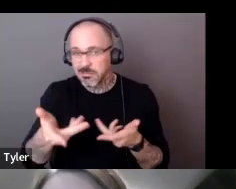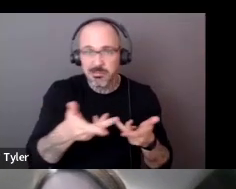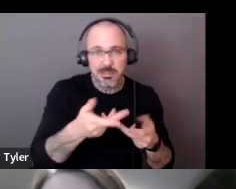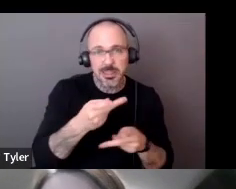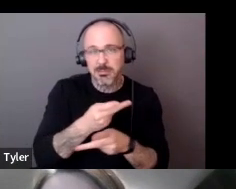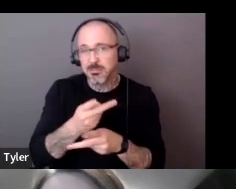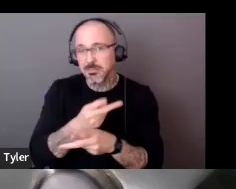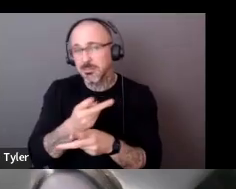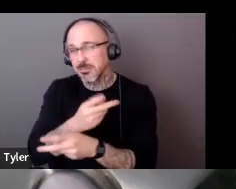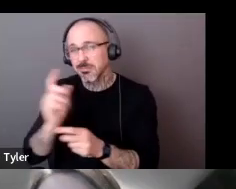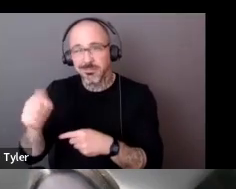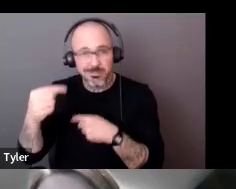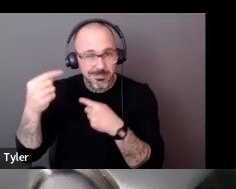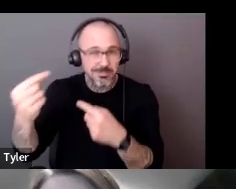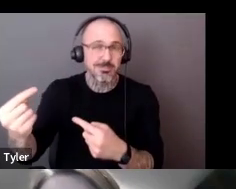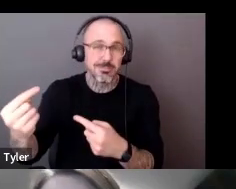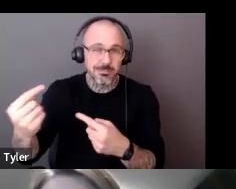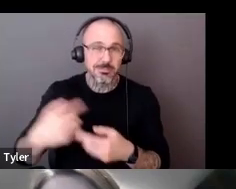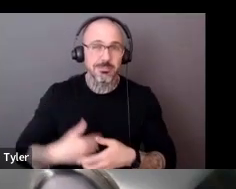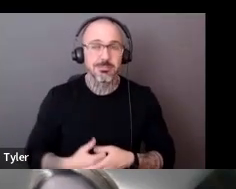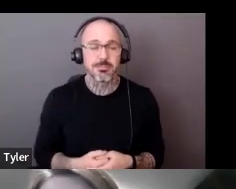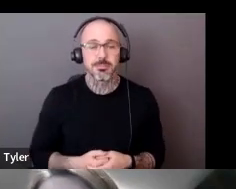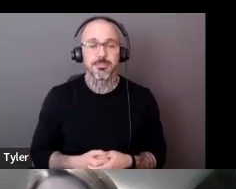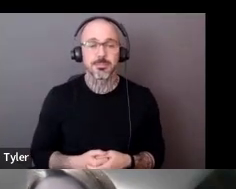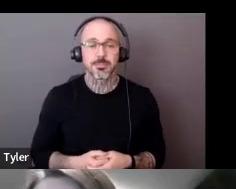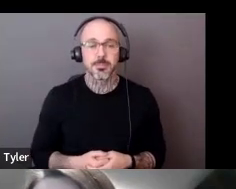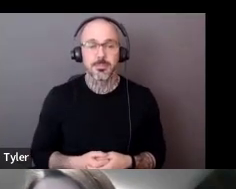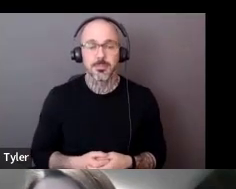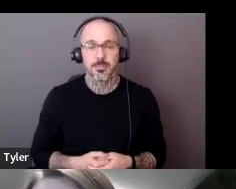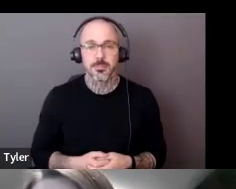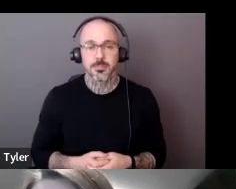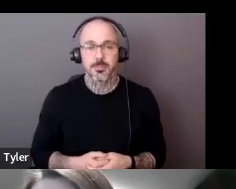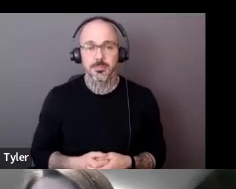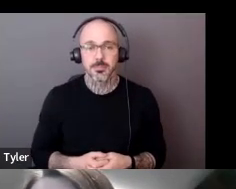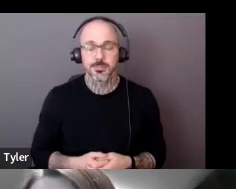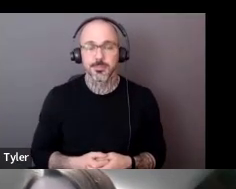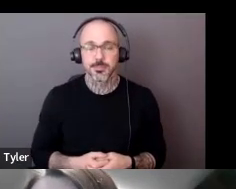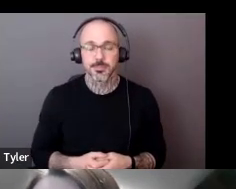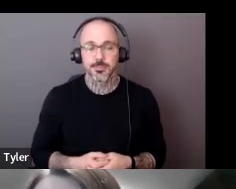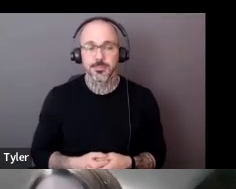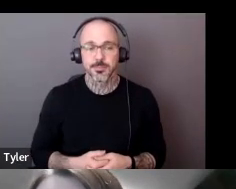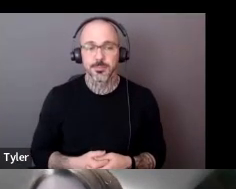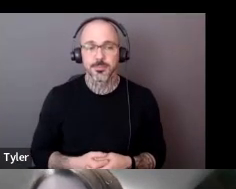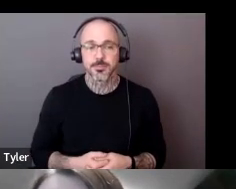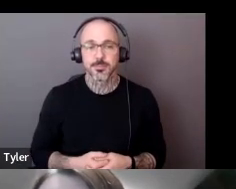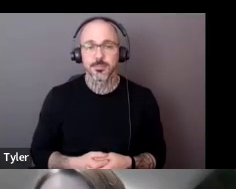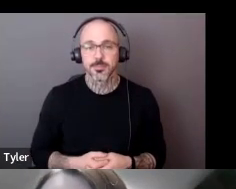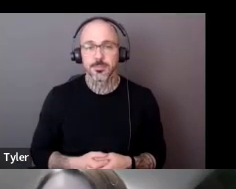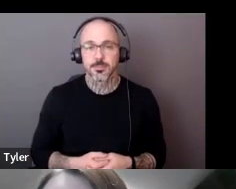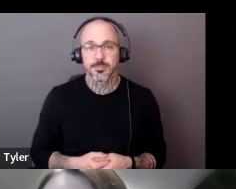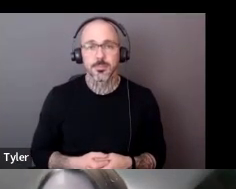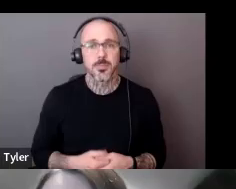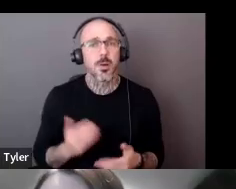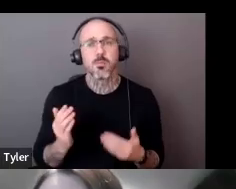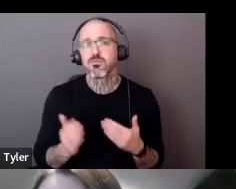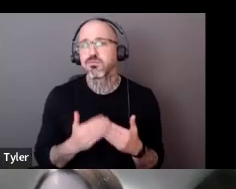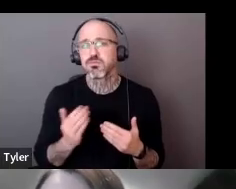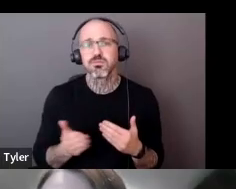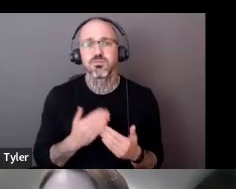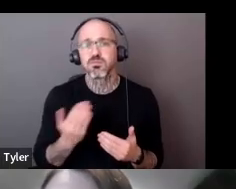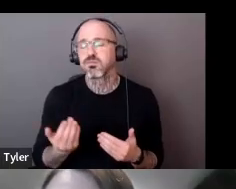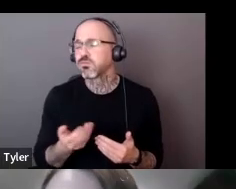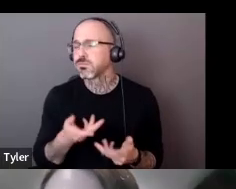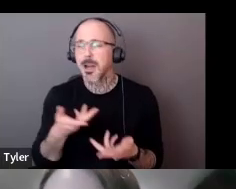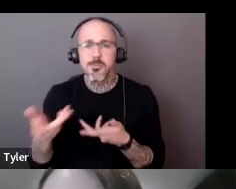It's doesn't seem to be cookie cutter, to use the expression, but at the same time, it just seems